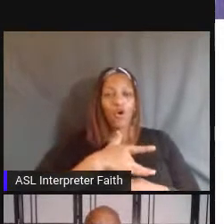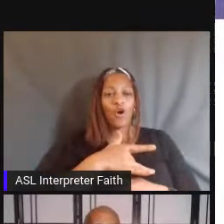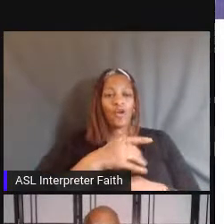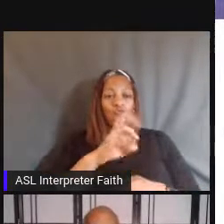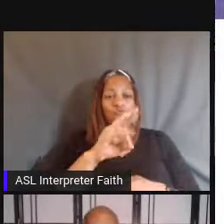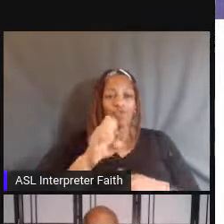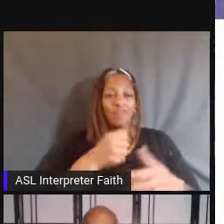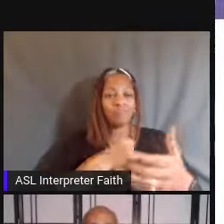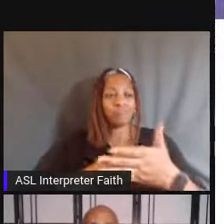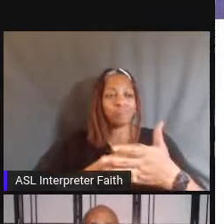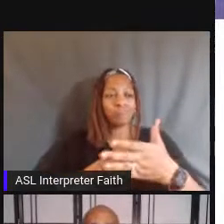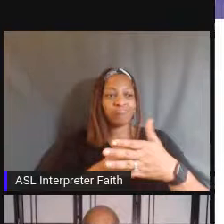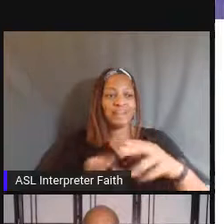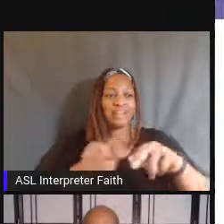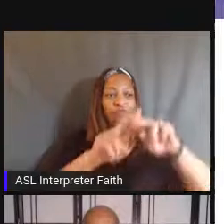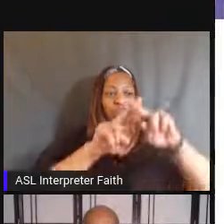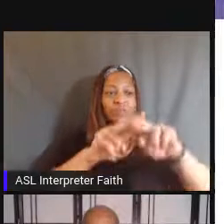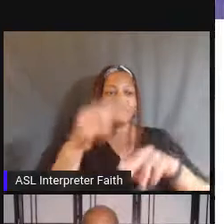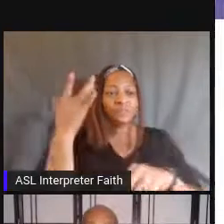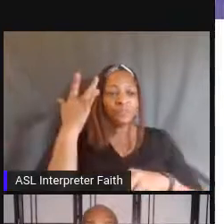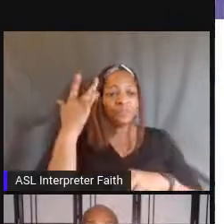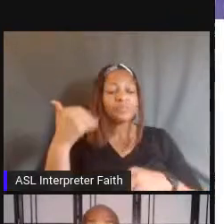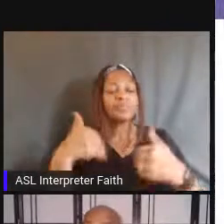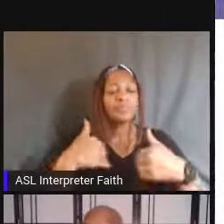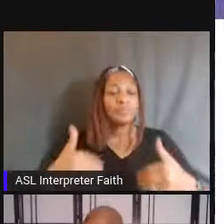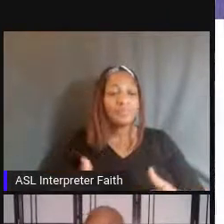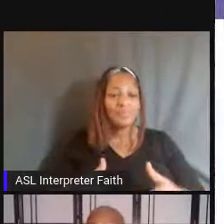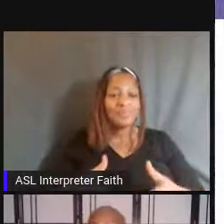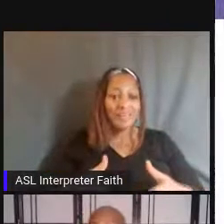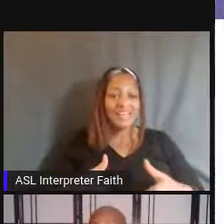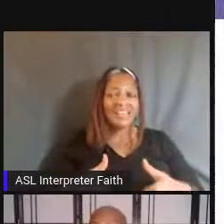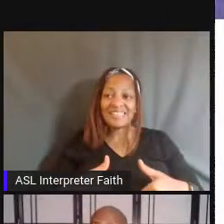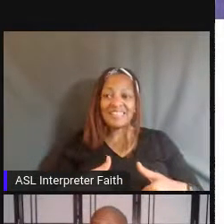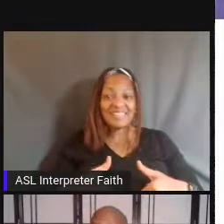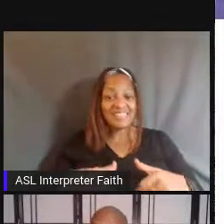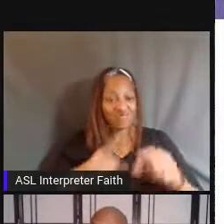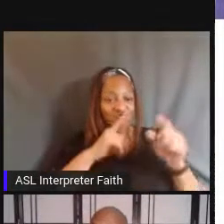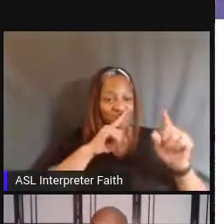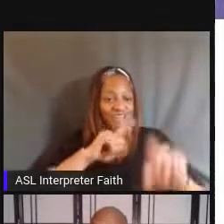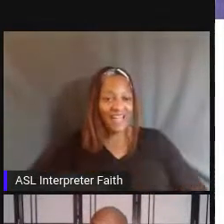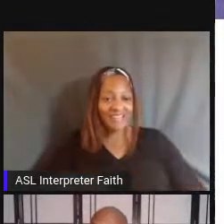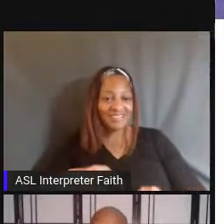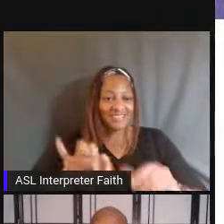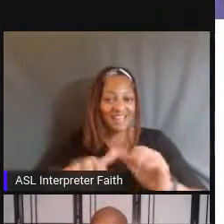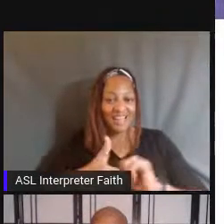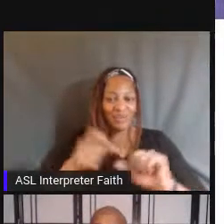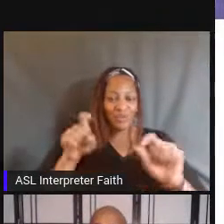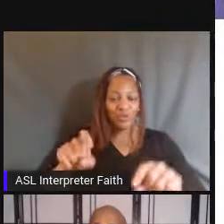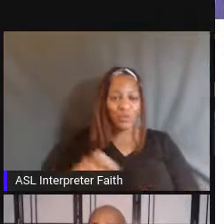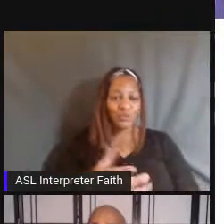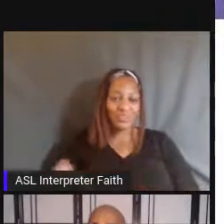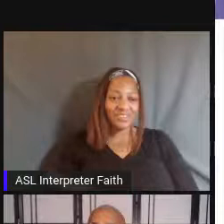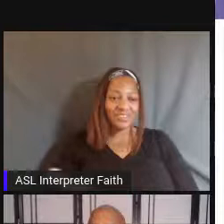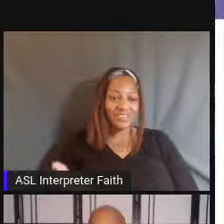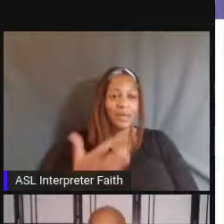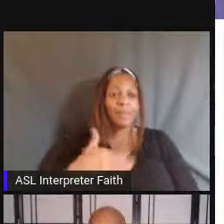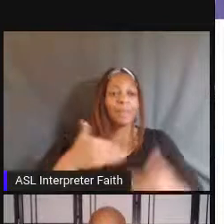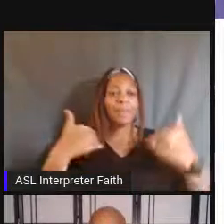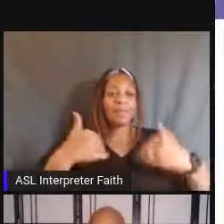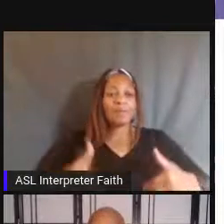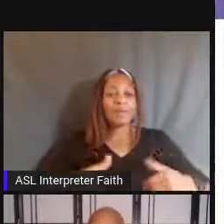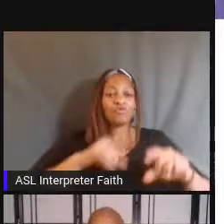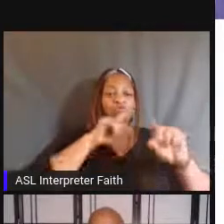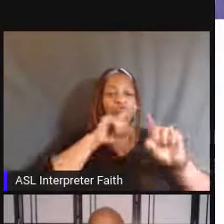increase. Why? Because my body is doing what it is told to do. My body is